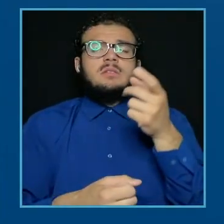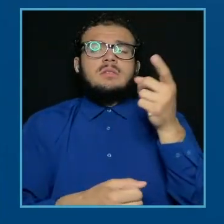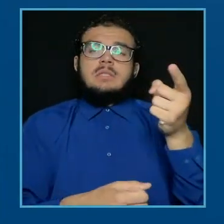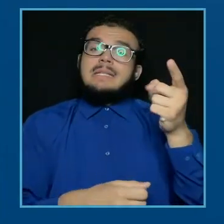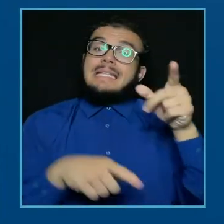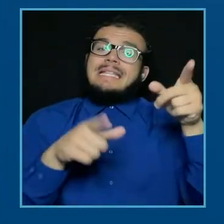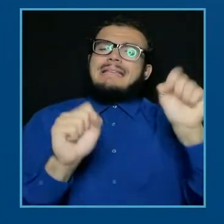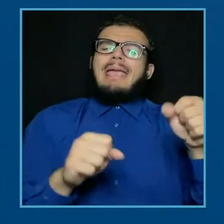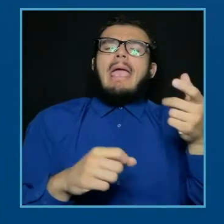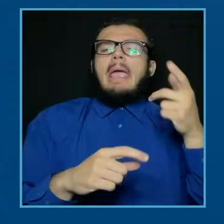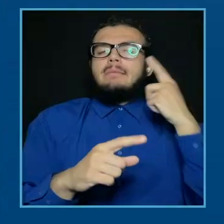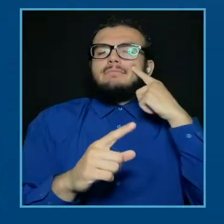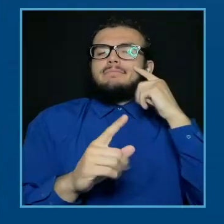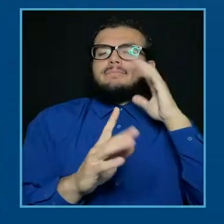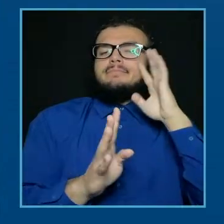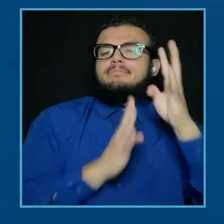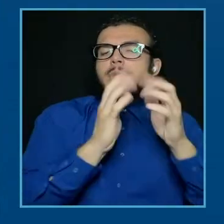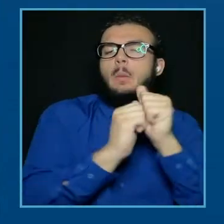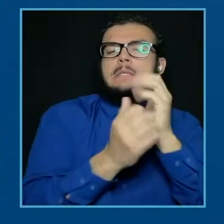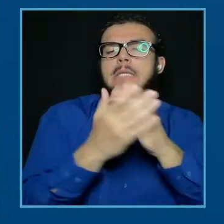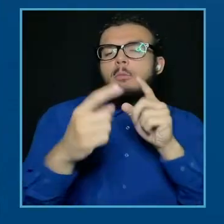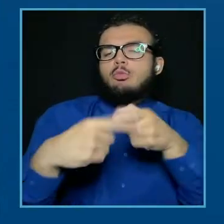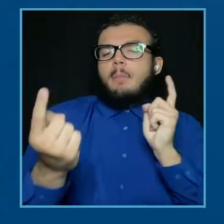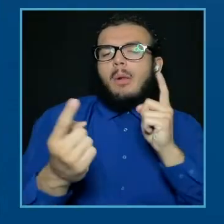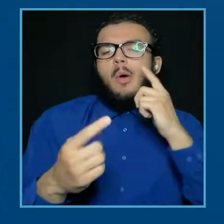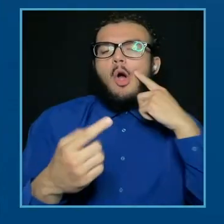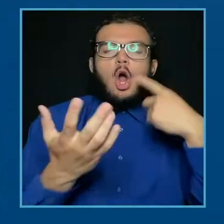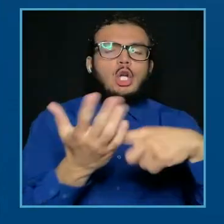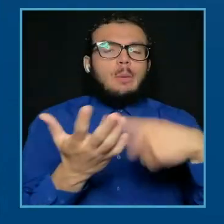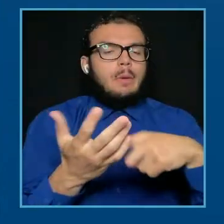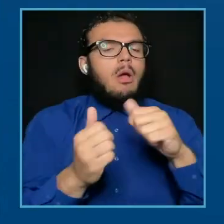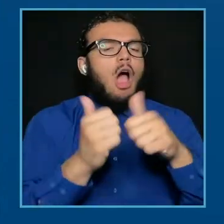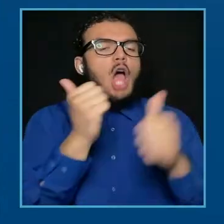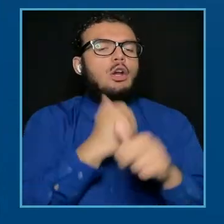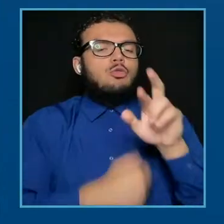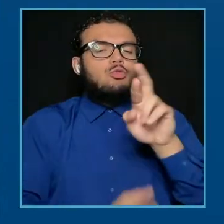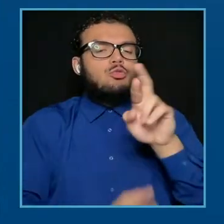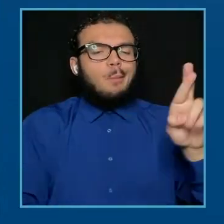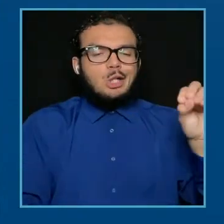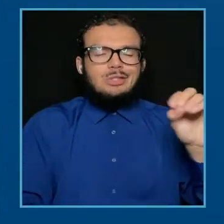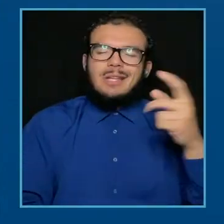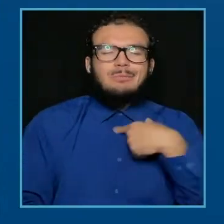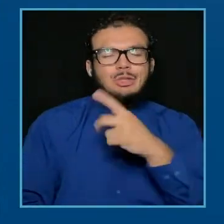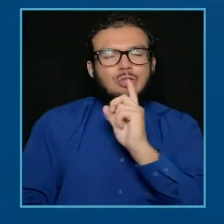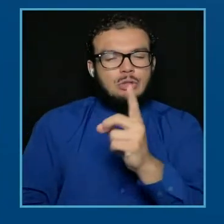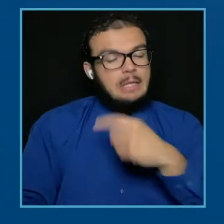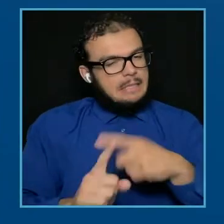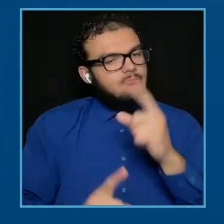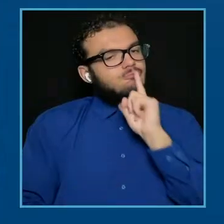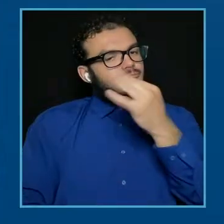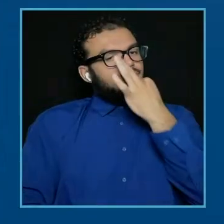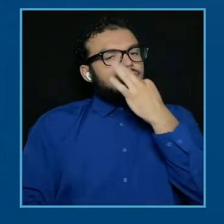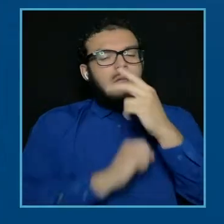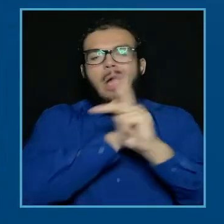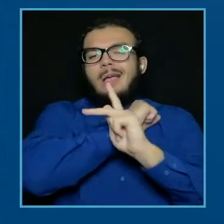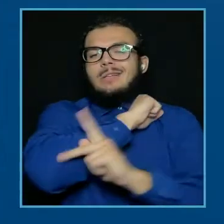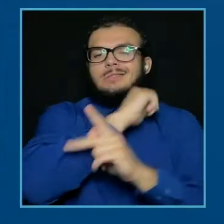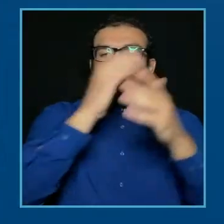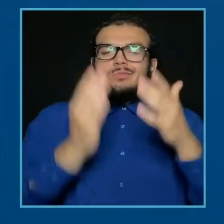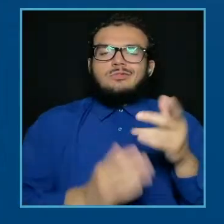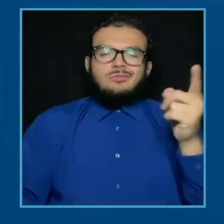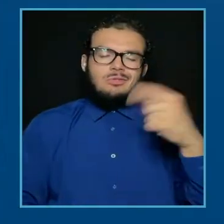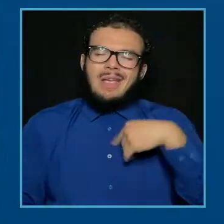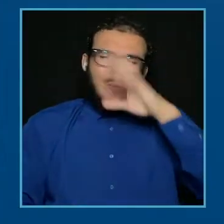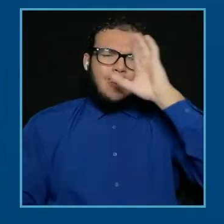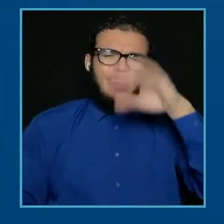up with some rebuttal arguments under Roberts to everything I've said. He is obviously a parliamentarian expert, and I'm, in fact, not